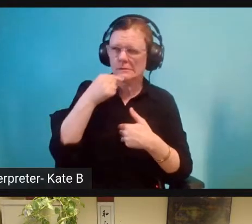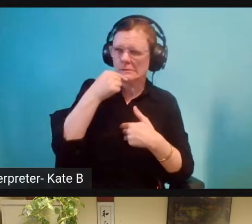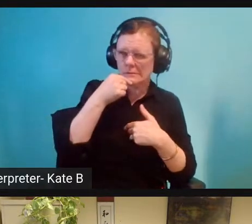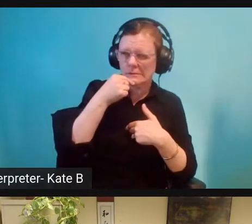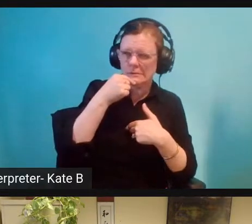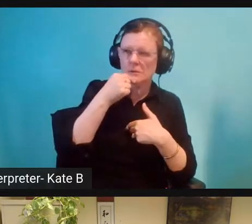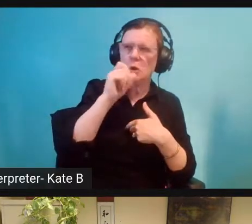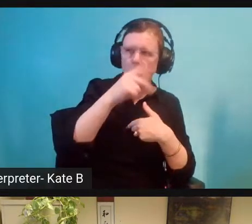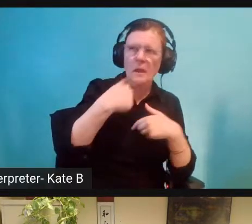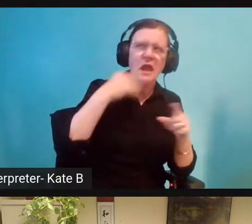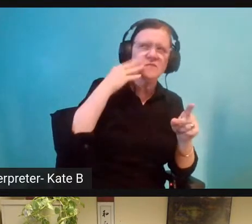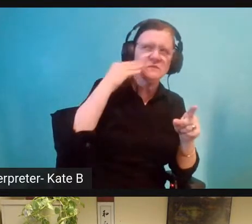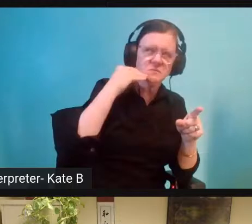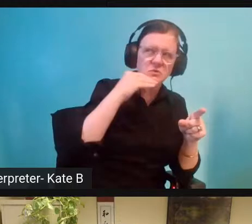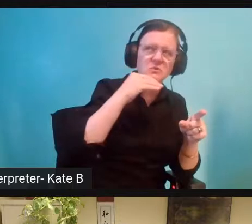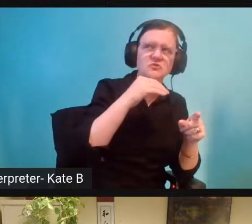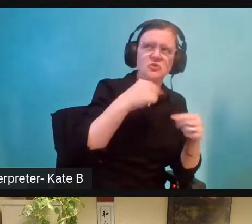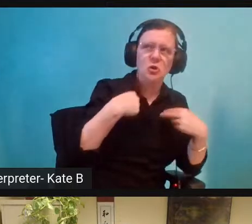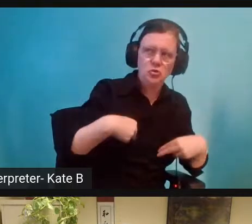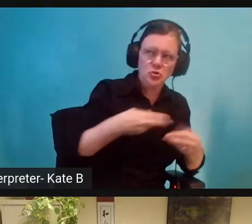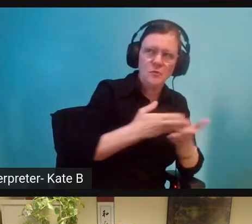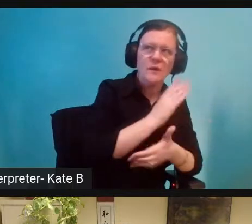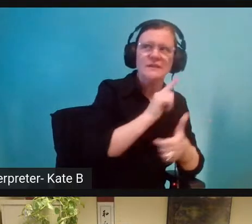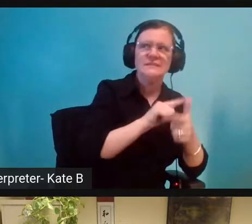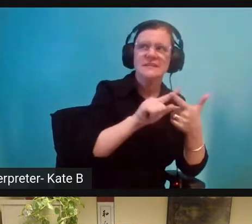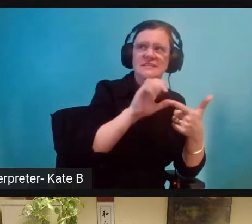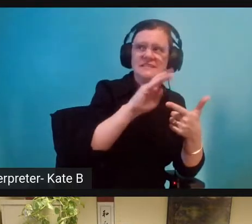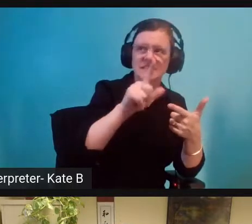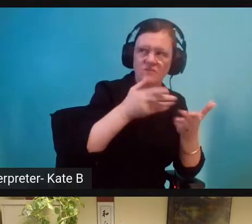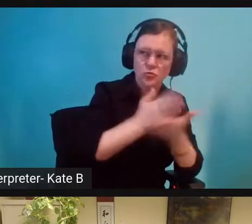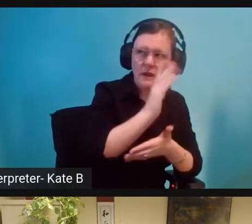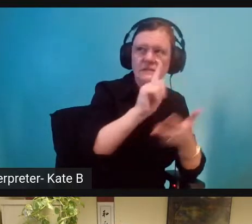my experience in human rights and civil rights and feminism